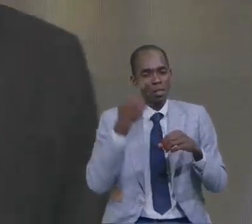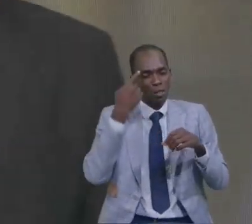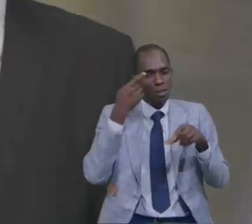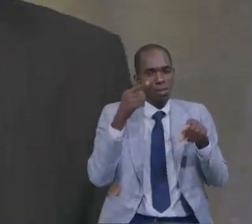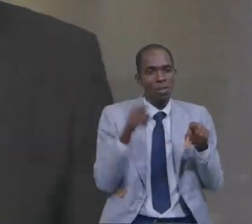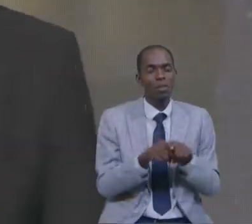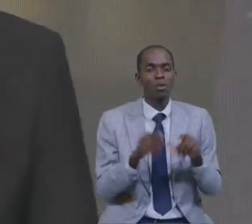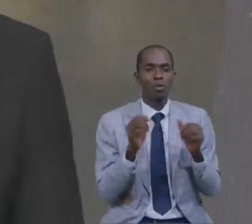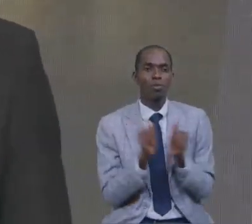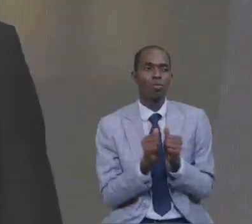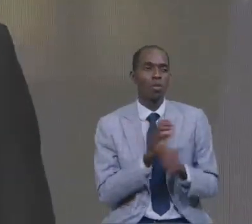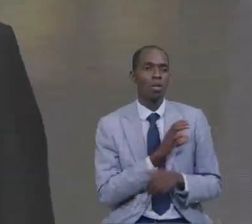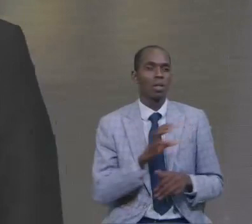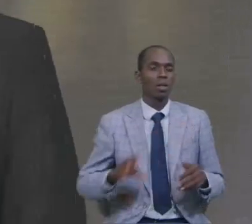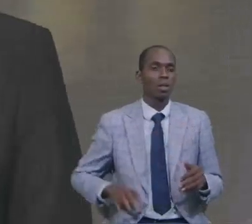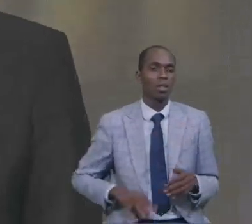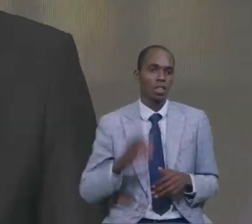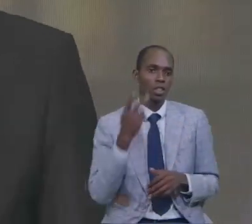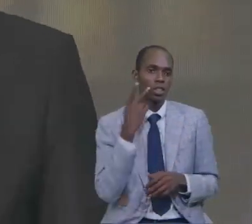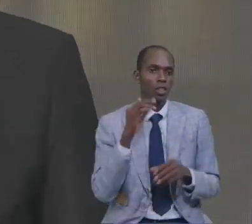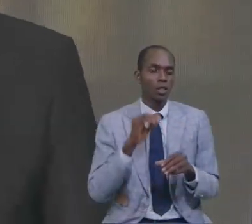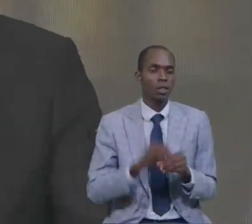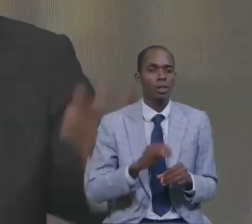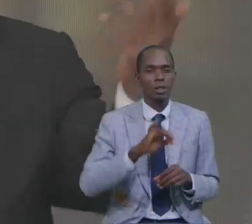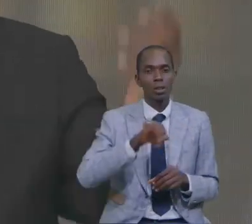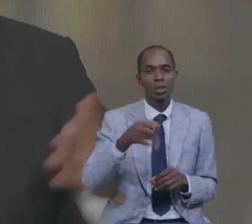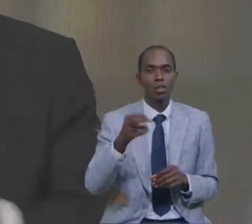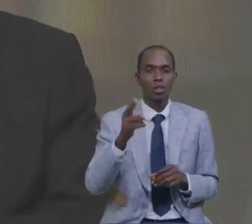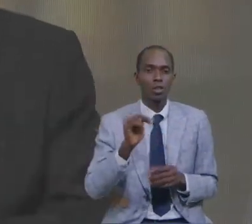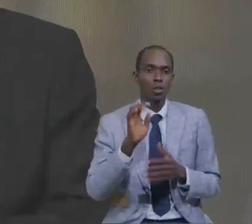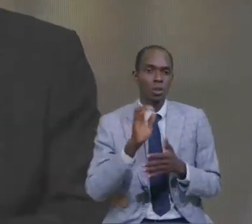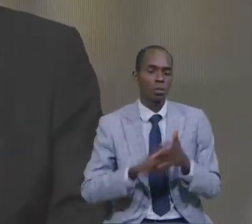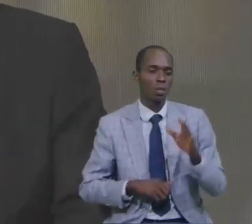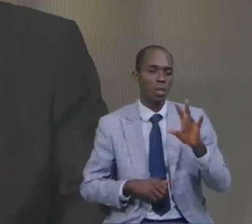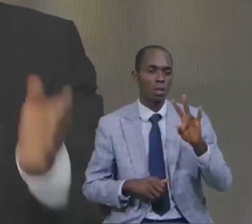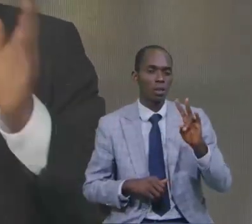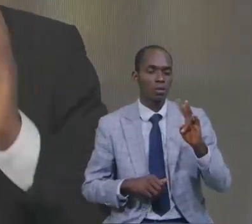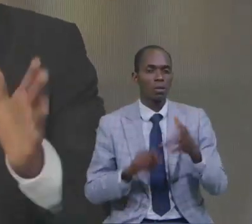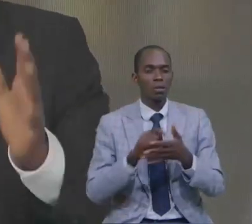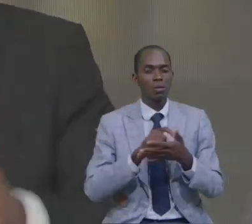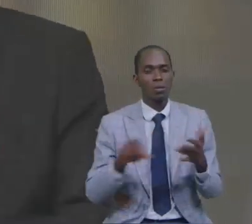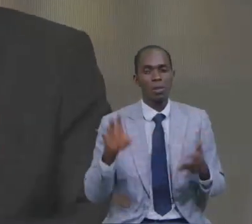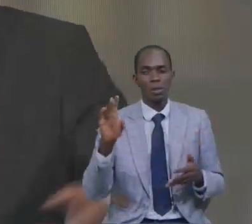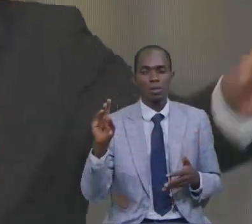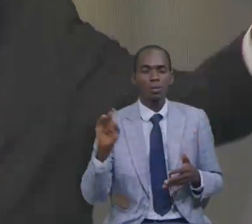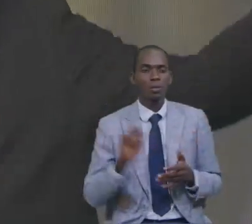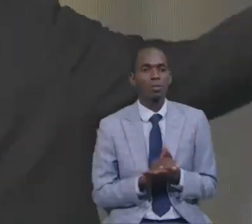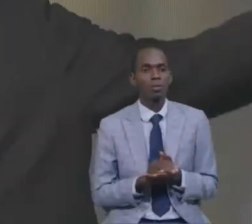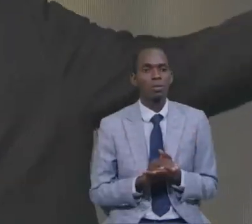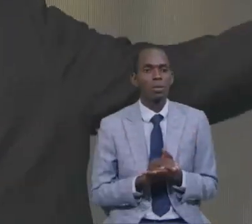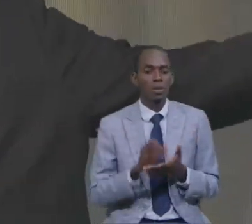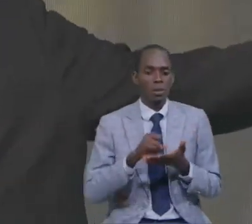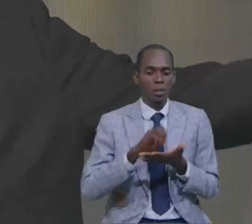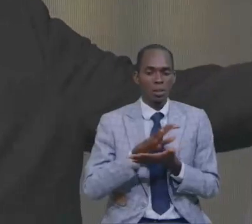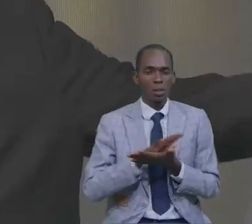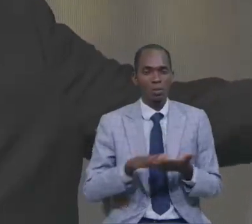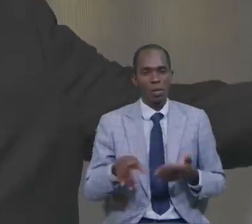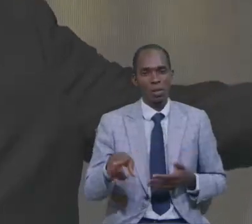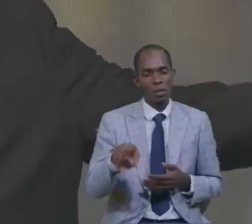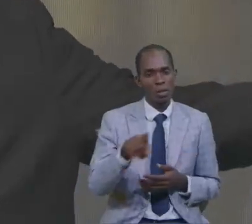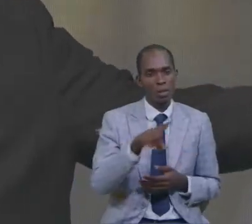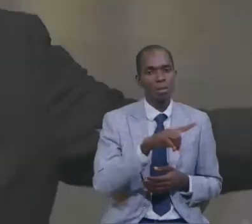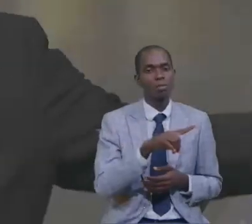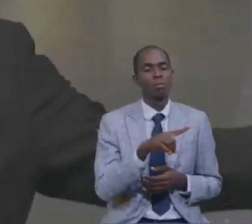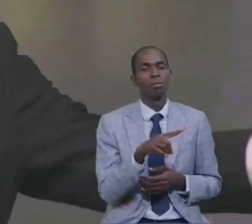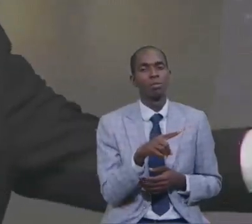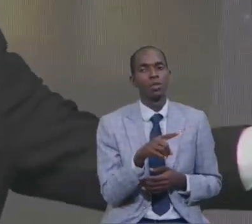17. Sanctify them through thy truth. Thy word is truth. They were already